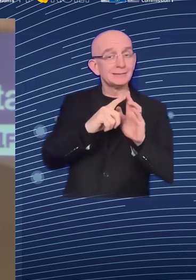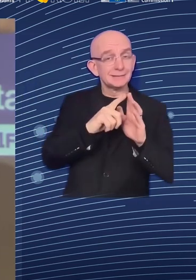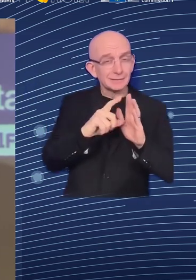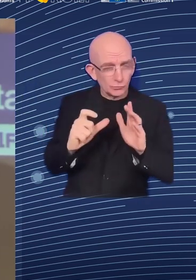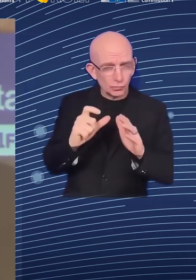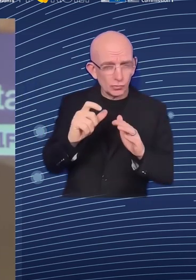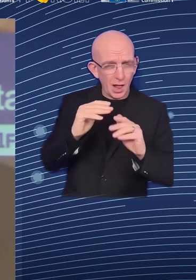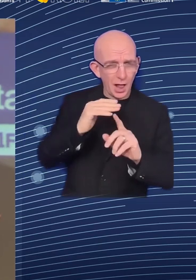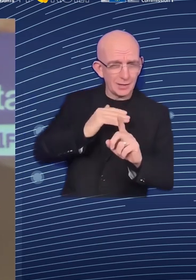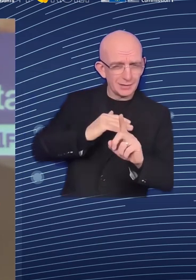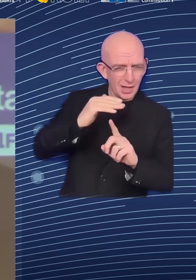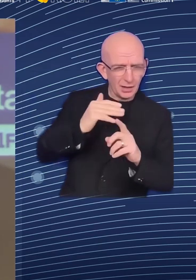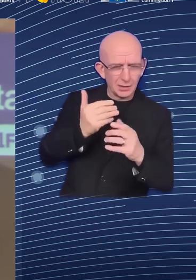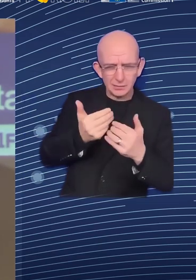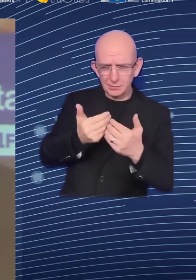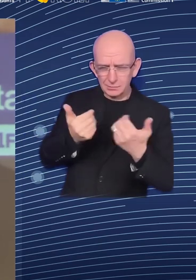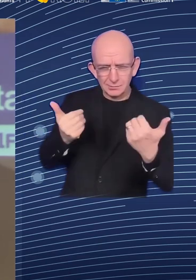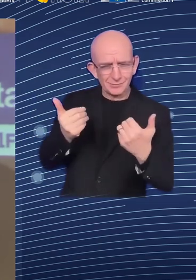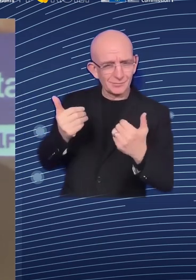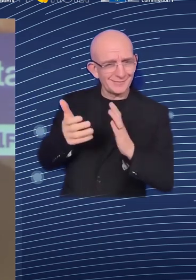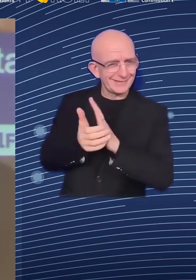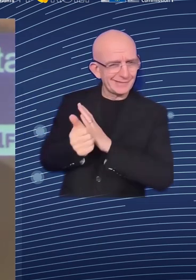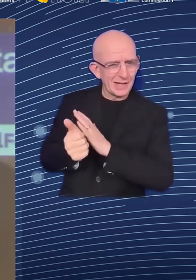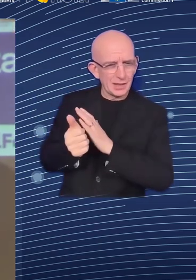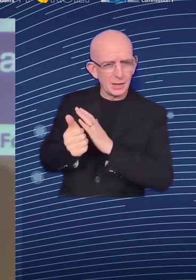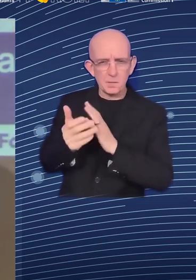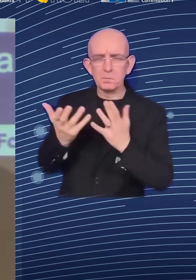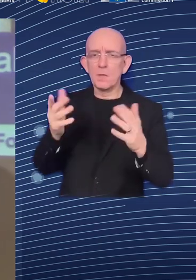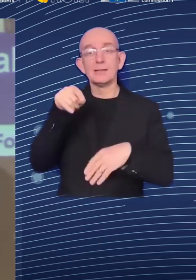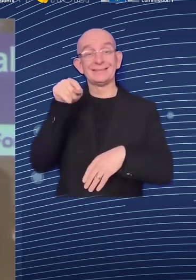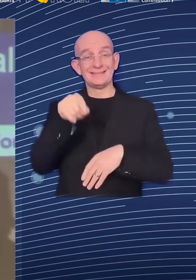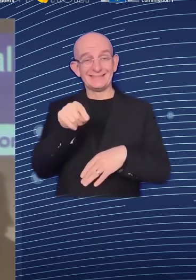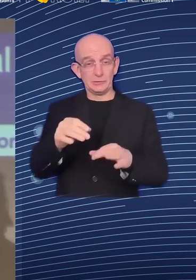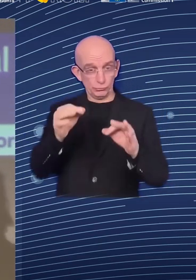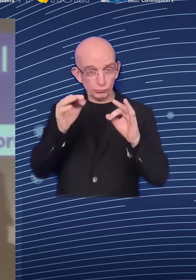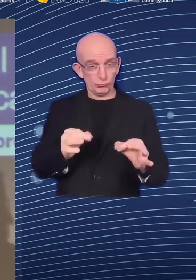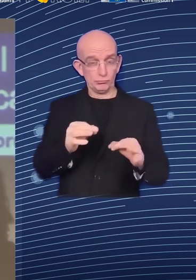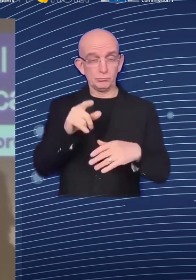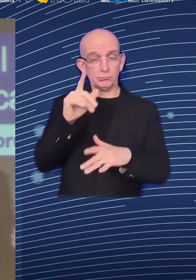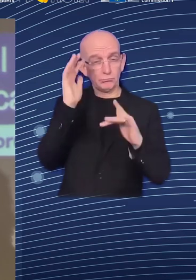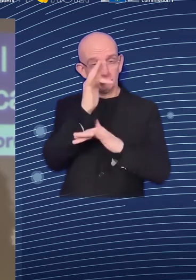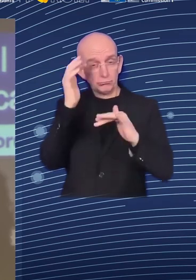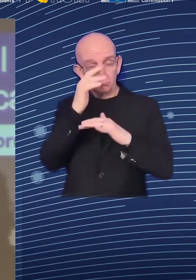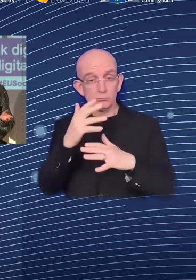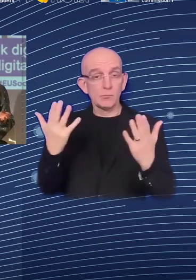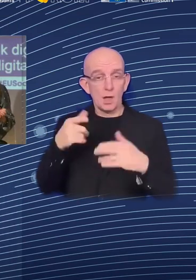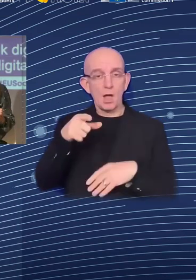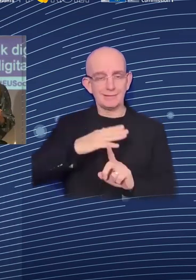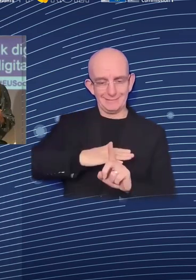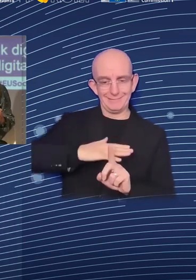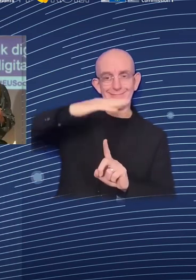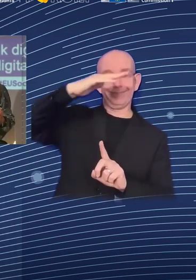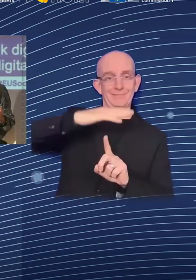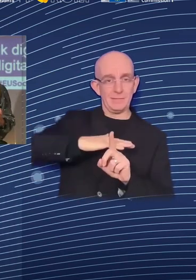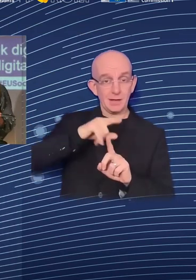critical thinking. Is it digital skill or is it 21st century skill or is it, what is it, right?